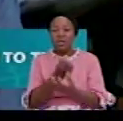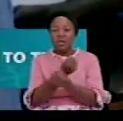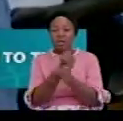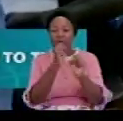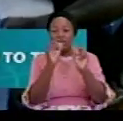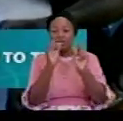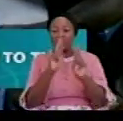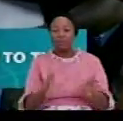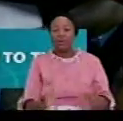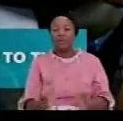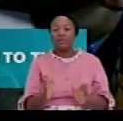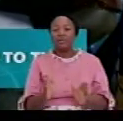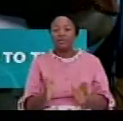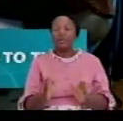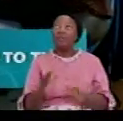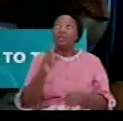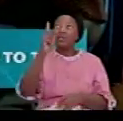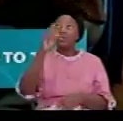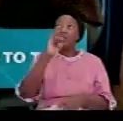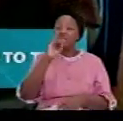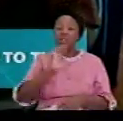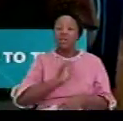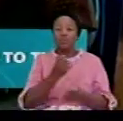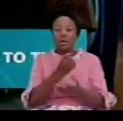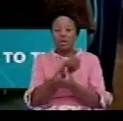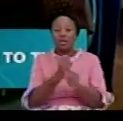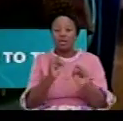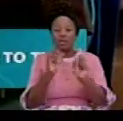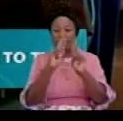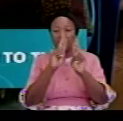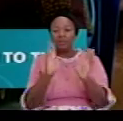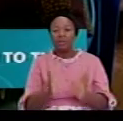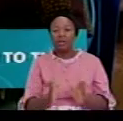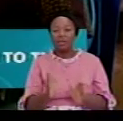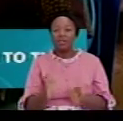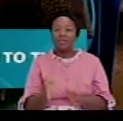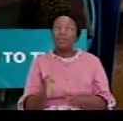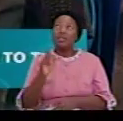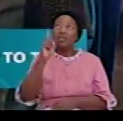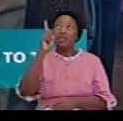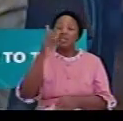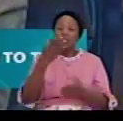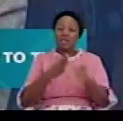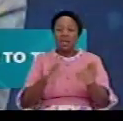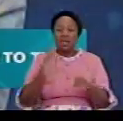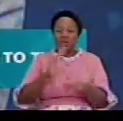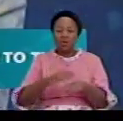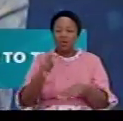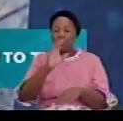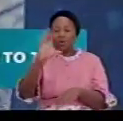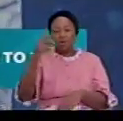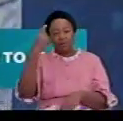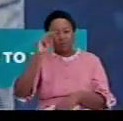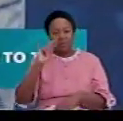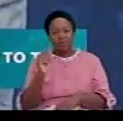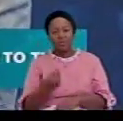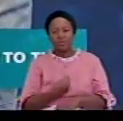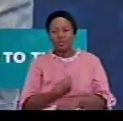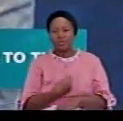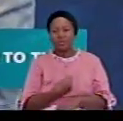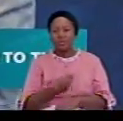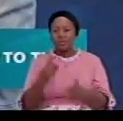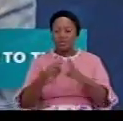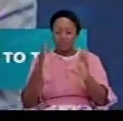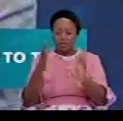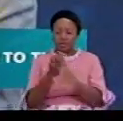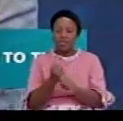He is our Redeemer. He died on the cross for us to take